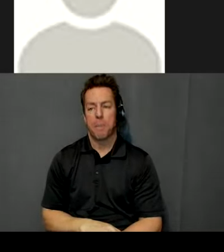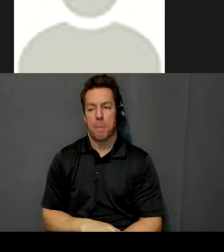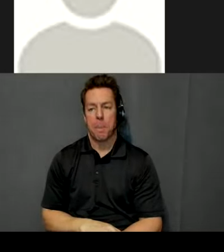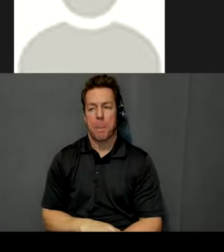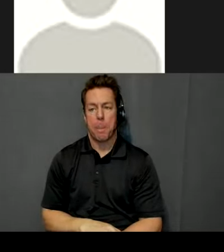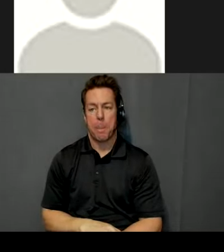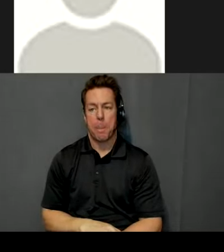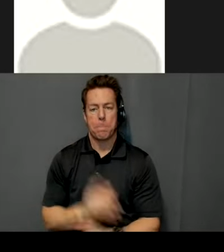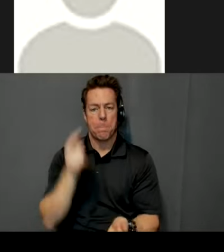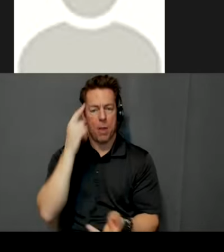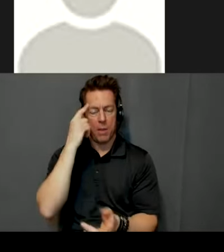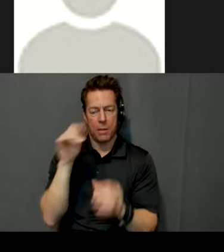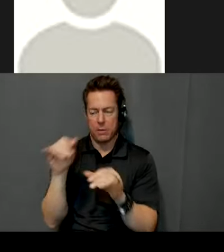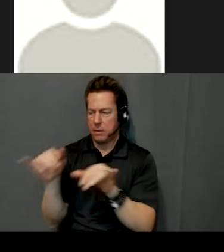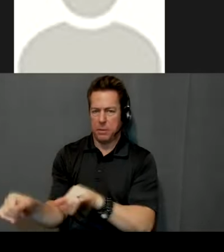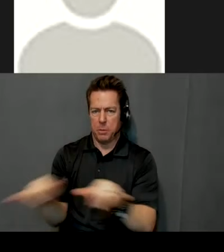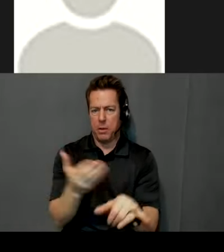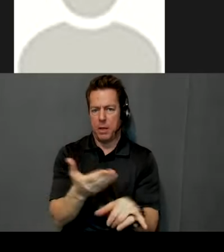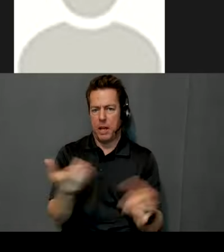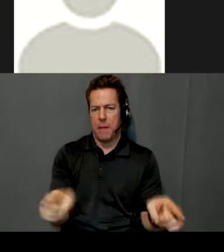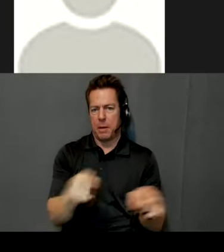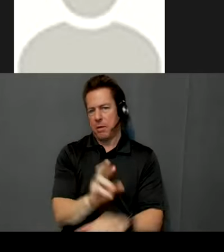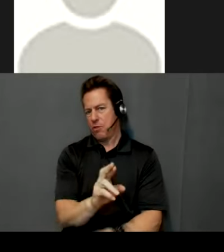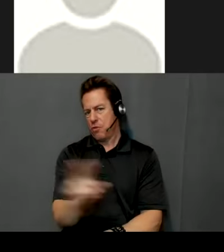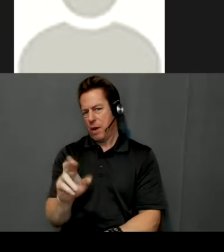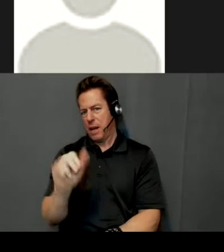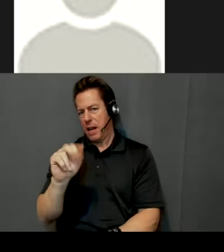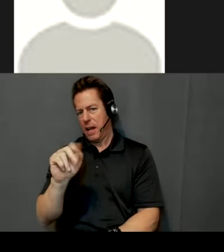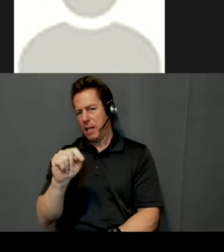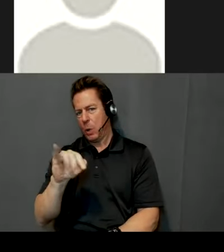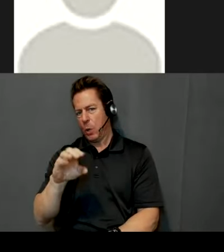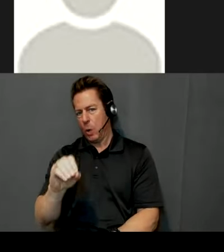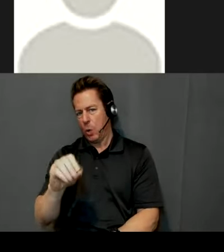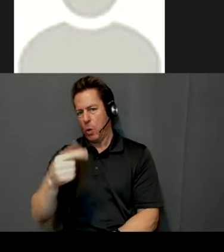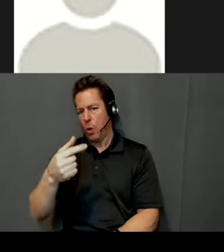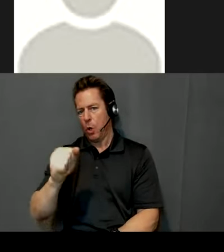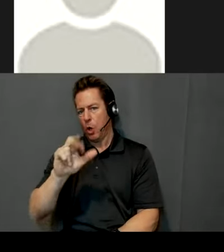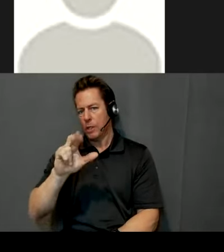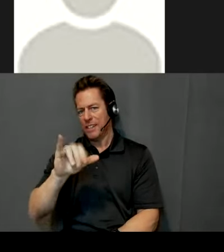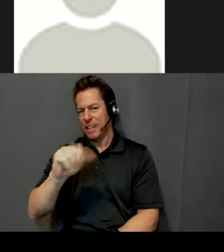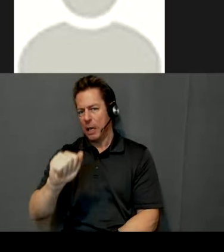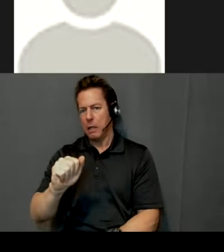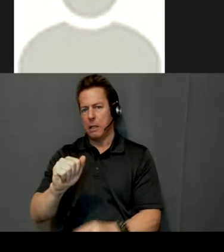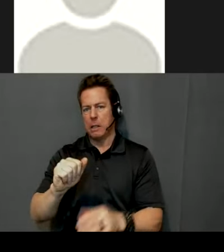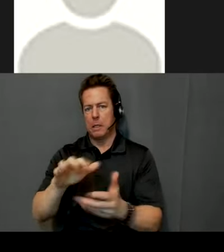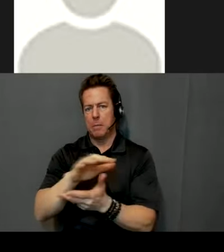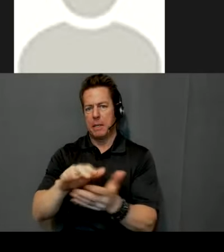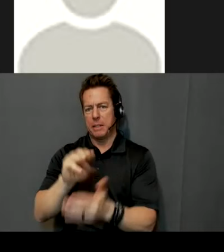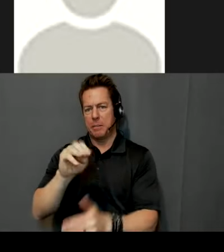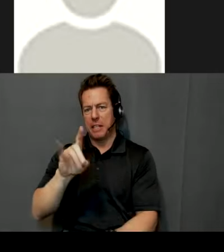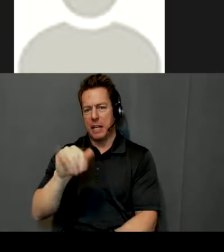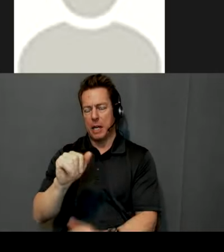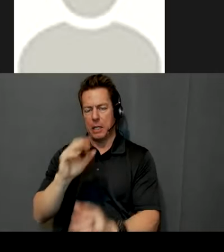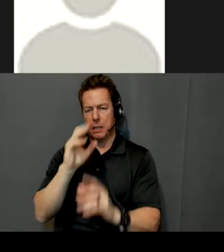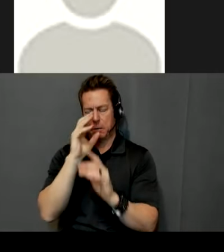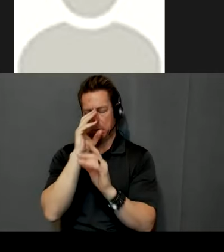I think there's a similar thing happening on the right in this Antonio Lopez Garcia piece. The use of mixed media is so